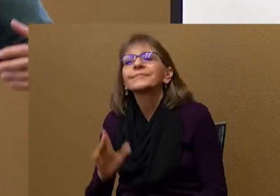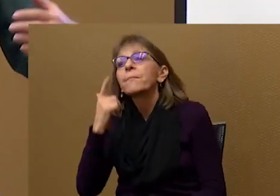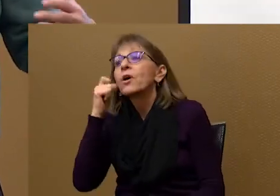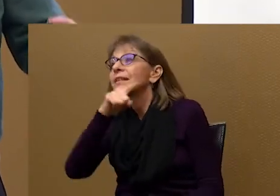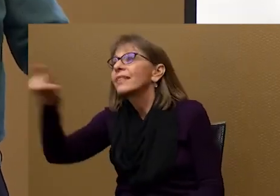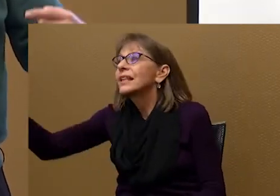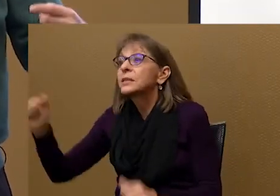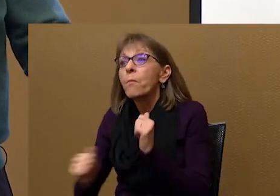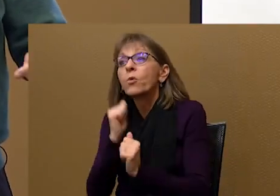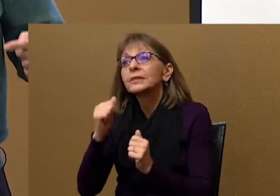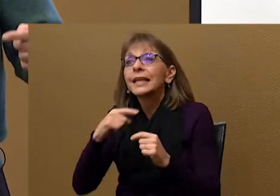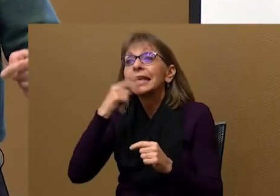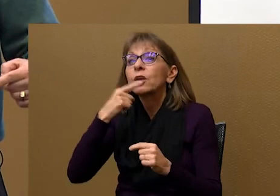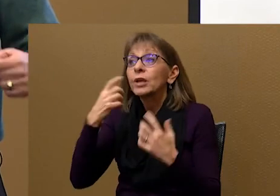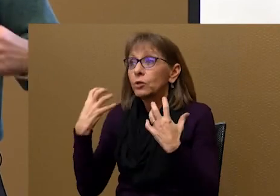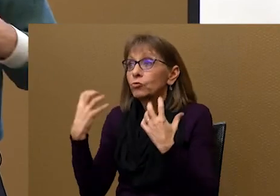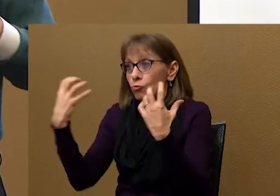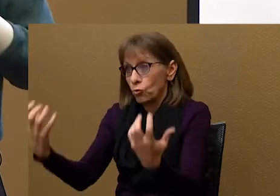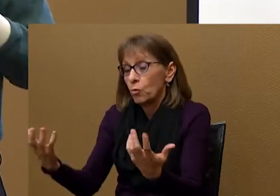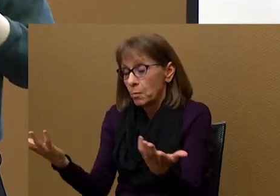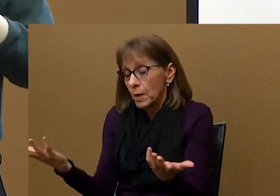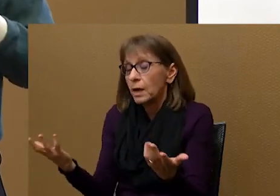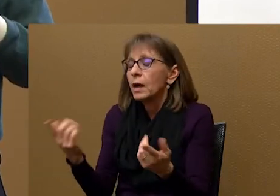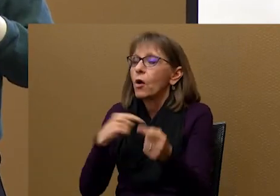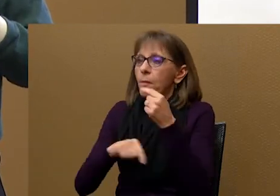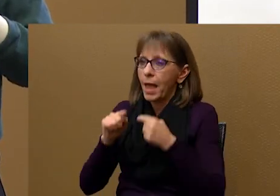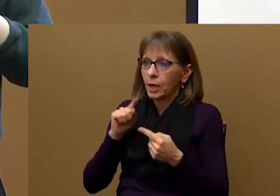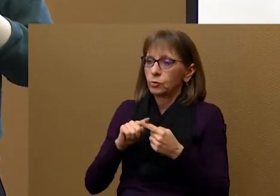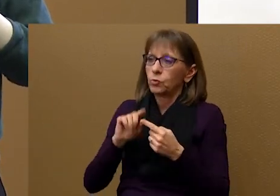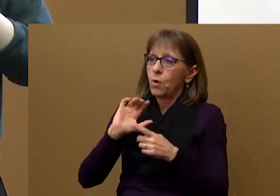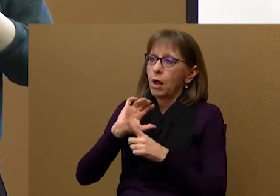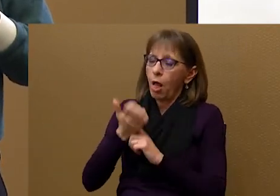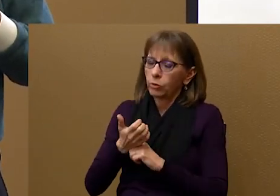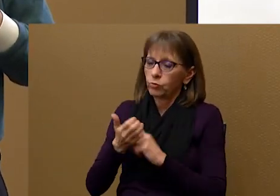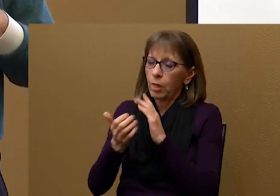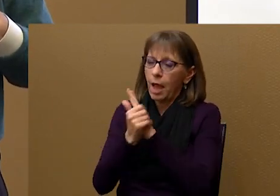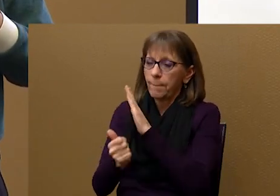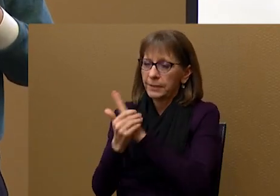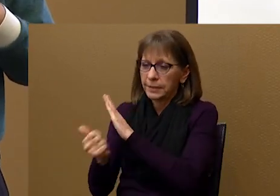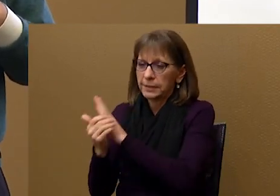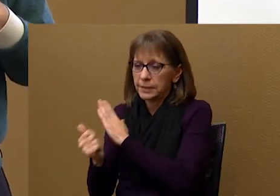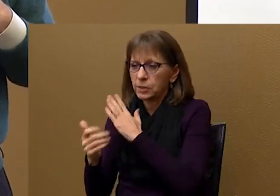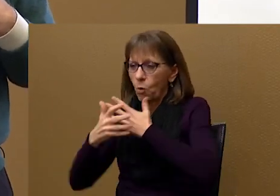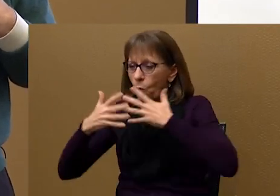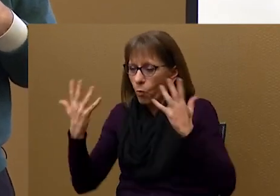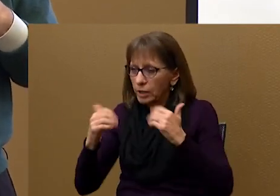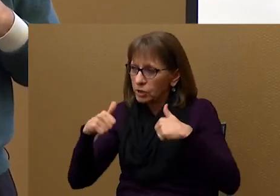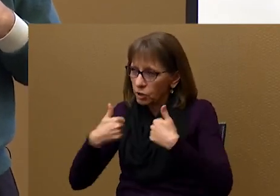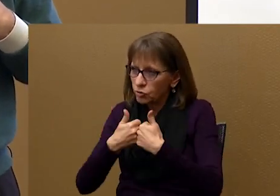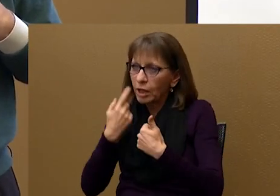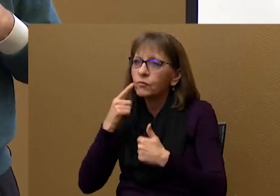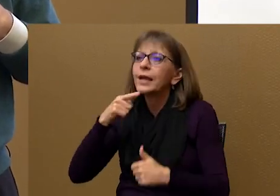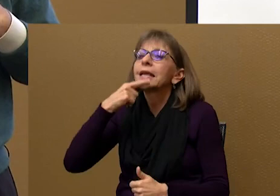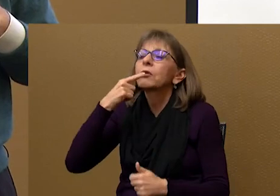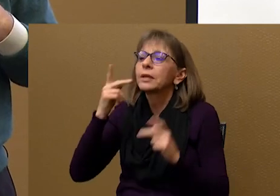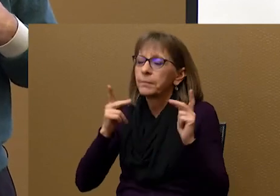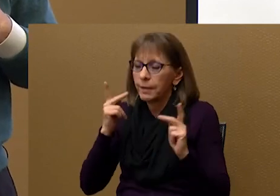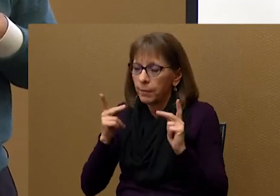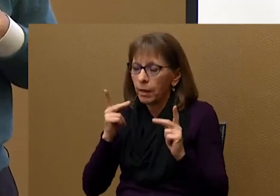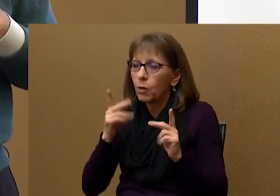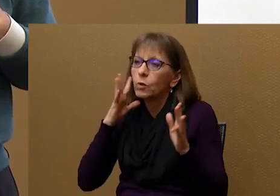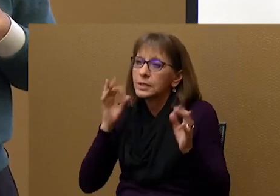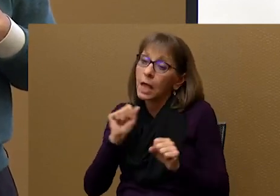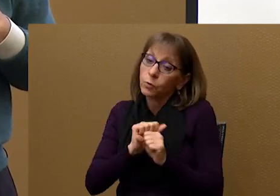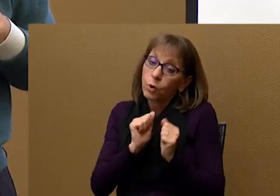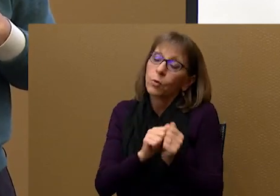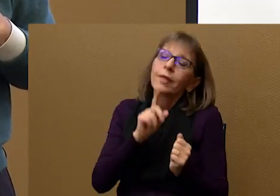going back to the issue of cultural competencies, What is the challenge for hearing people who decide to